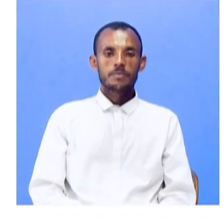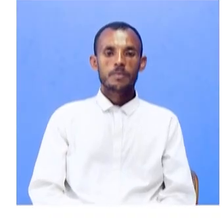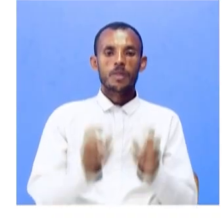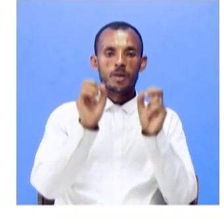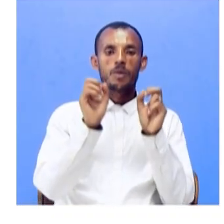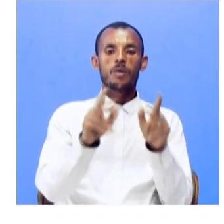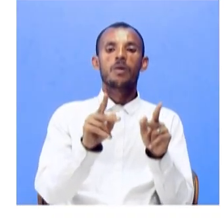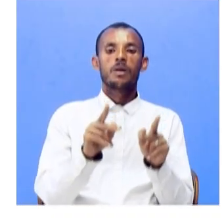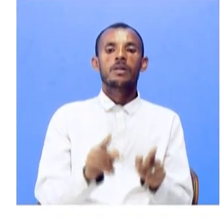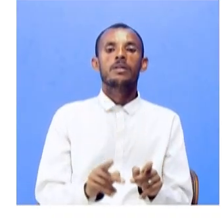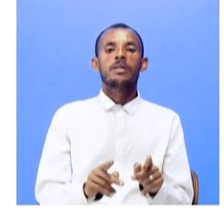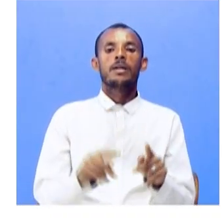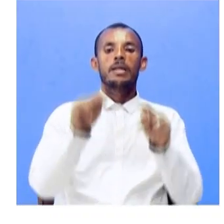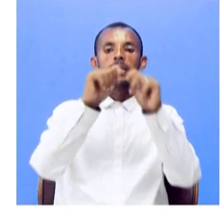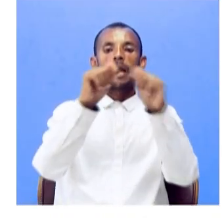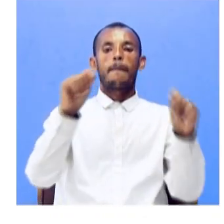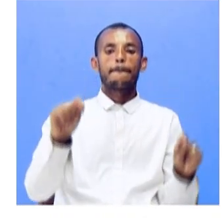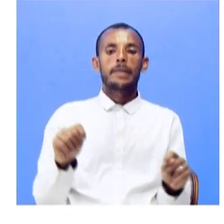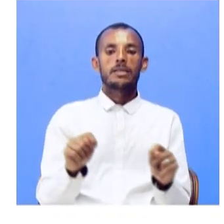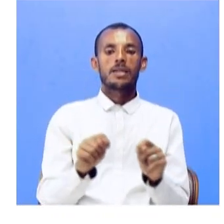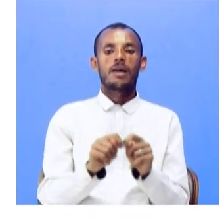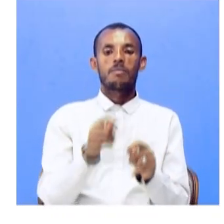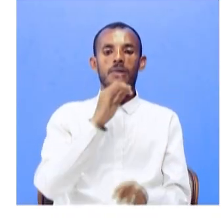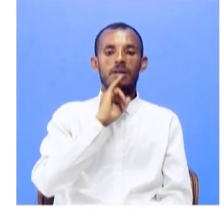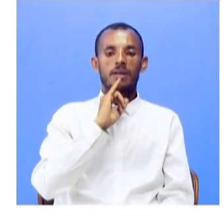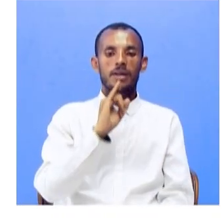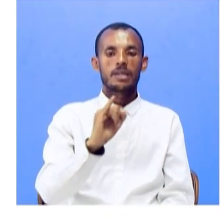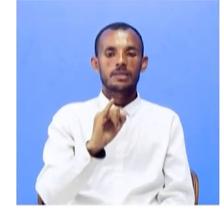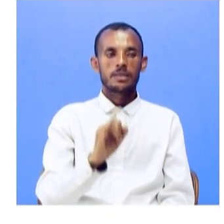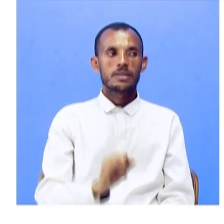Okay, so trapezium is